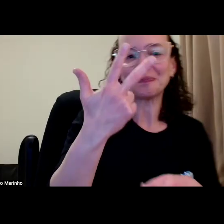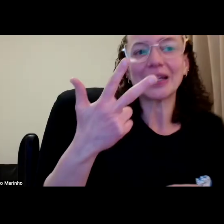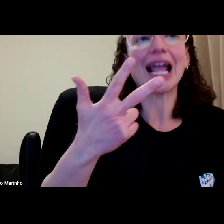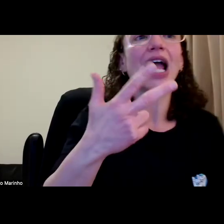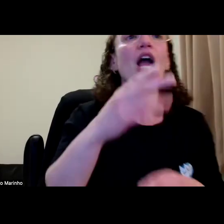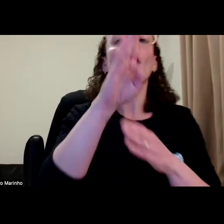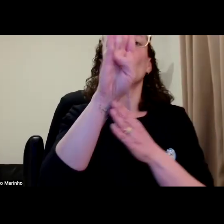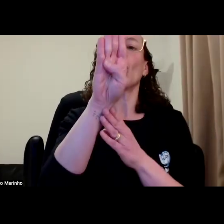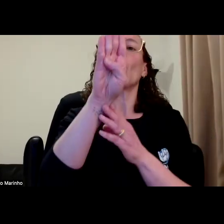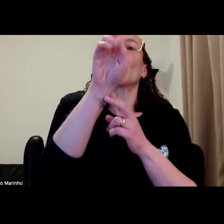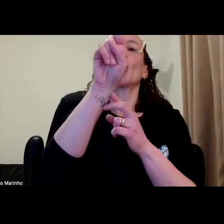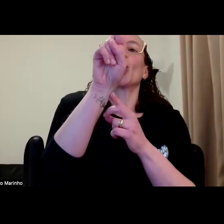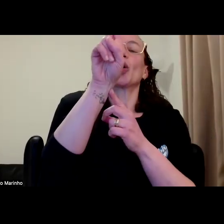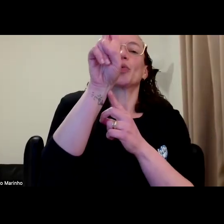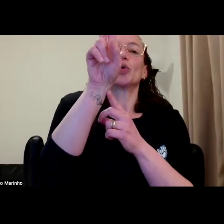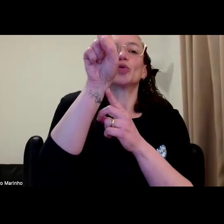So there's three.